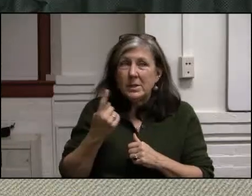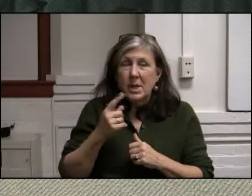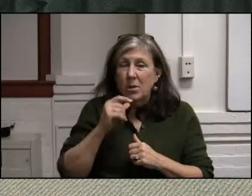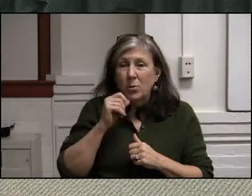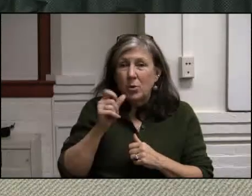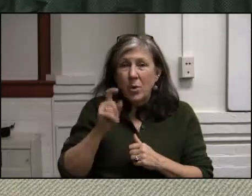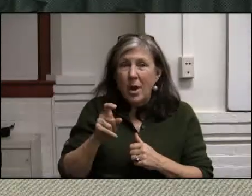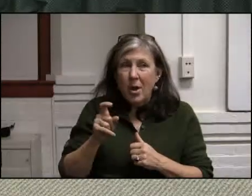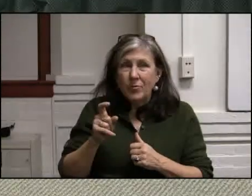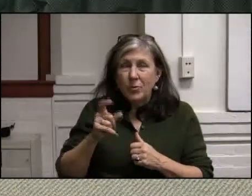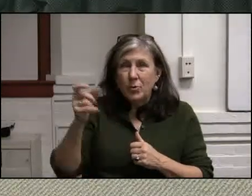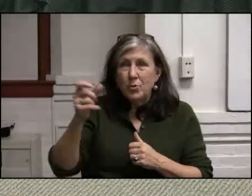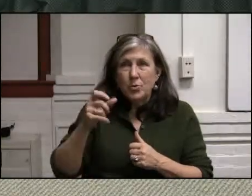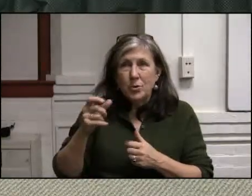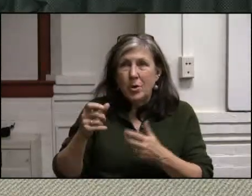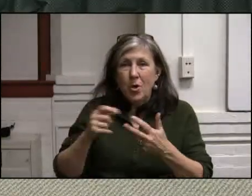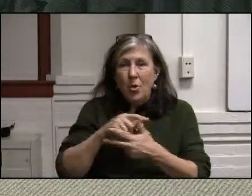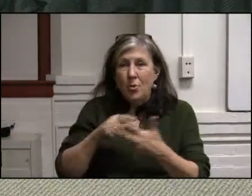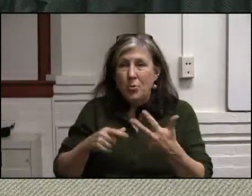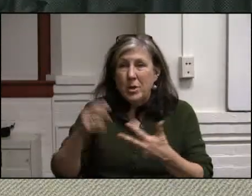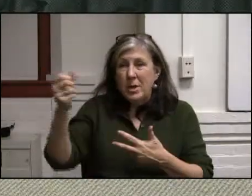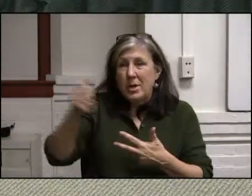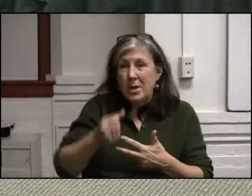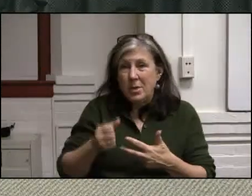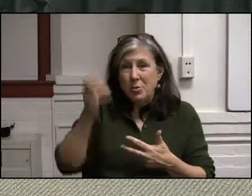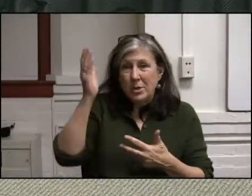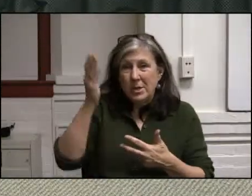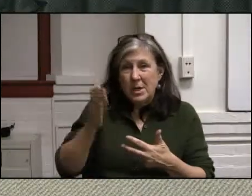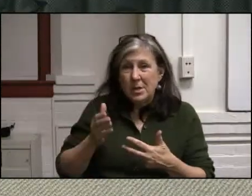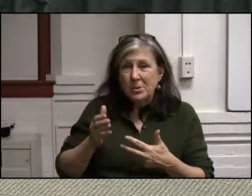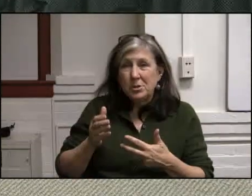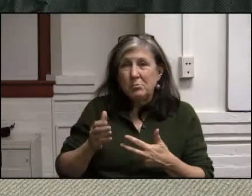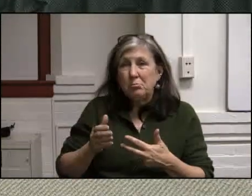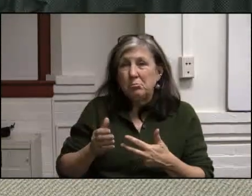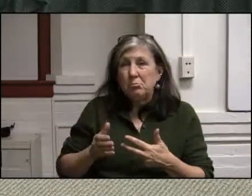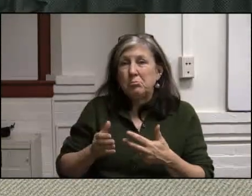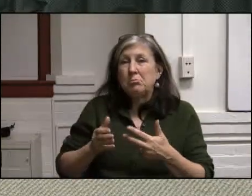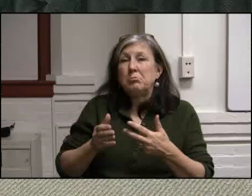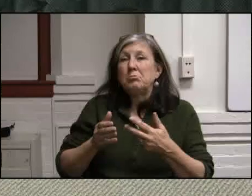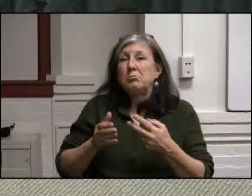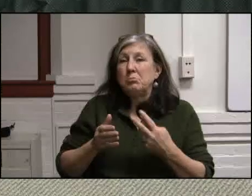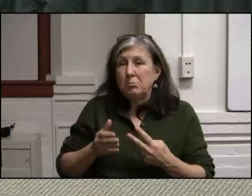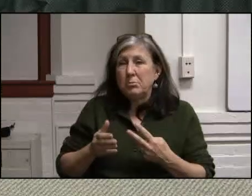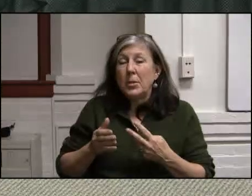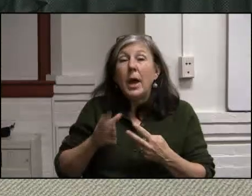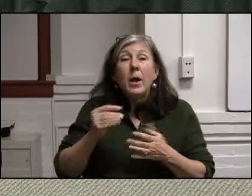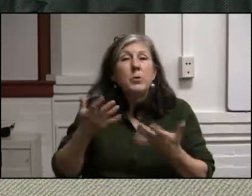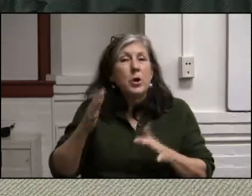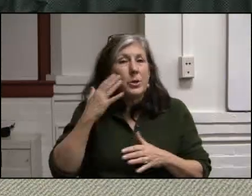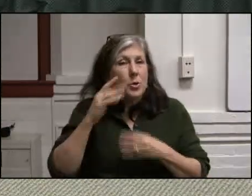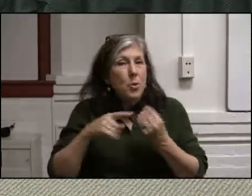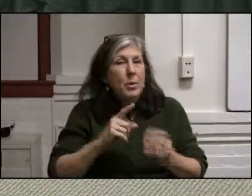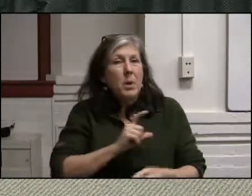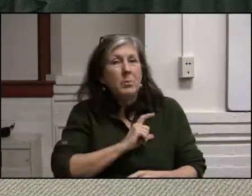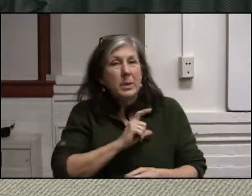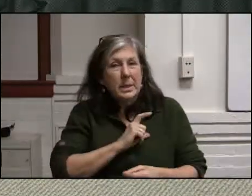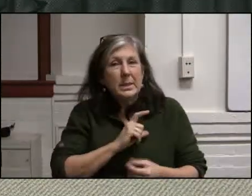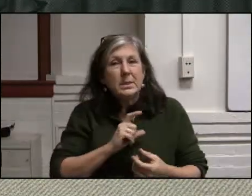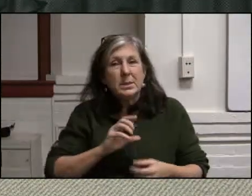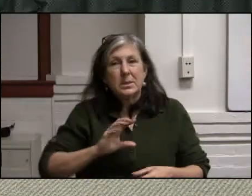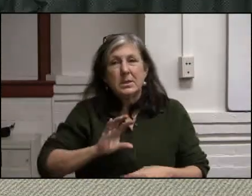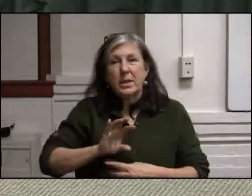off. Maybe 2. One of the presentations off. And we know about the police storage, so we have to do Yeah. that again. Yeah. And the